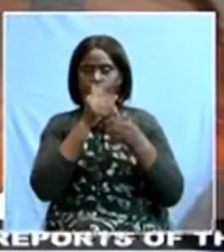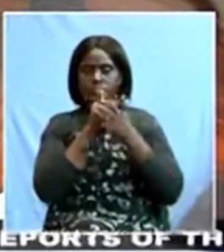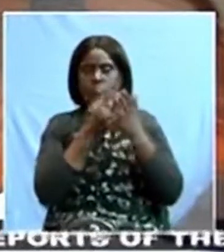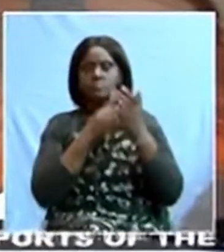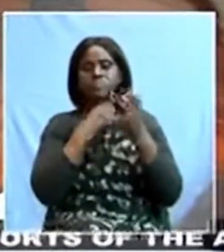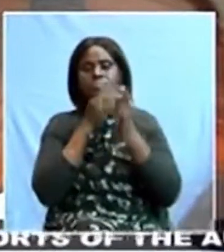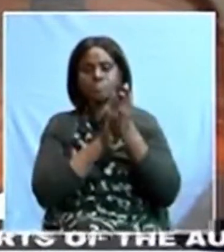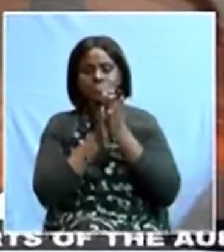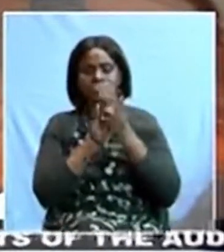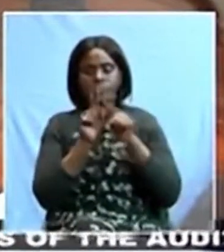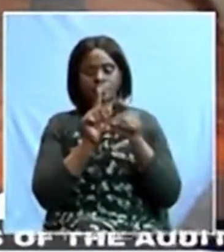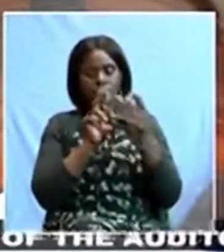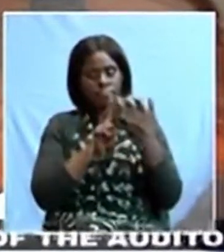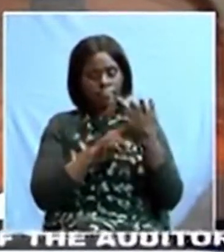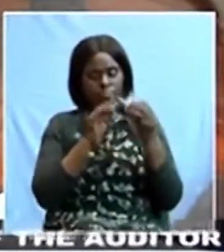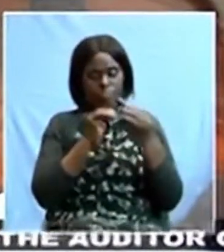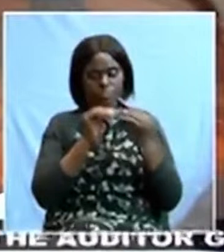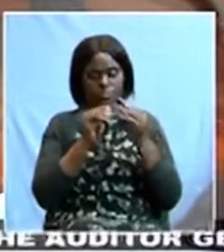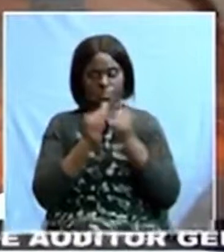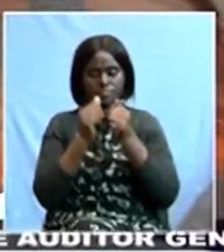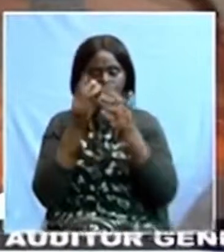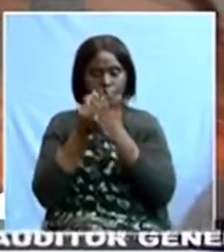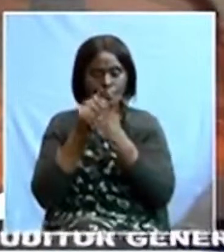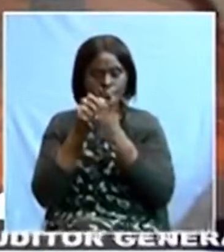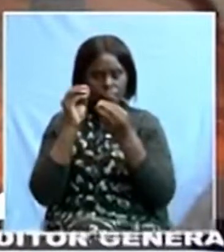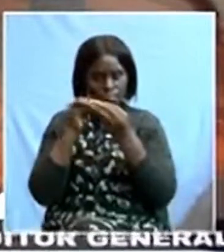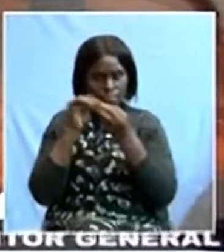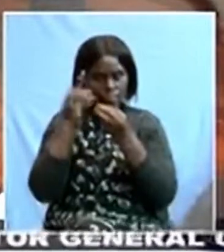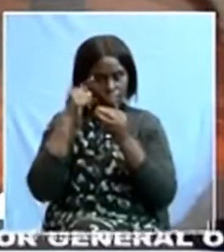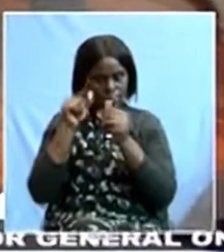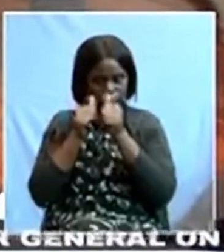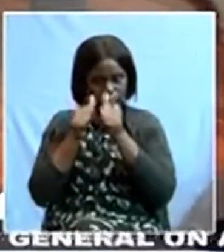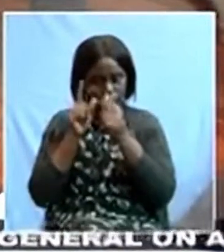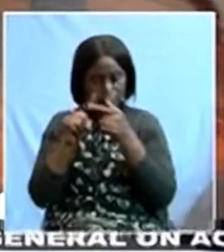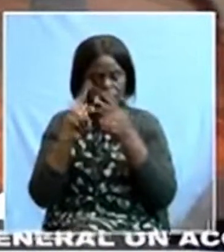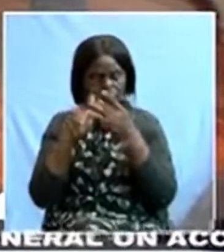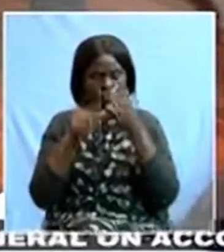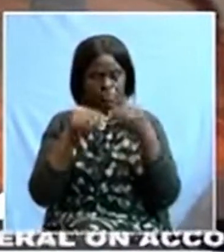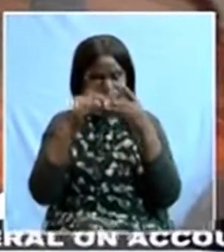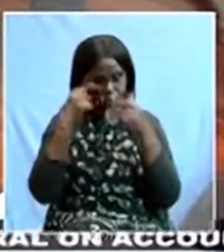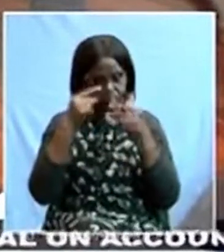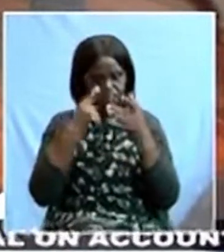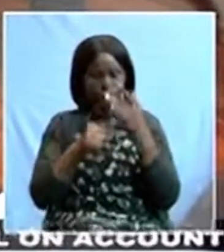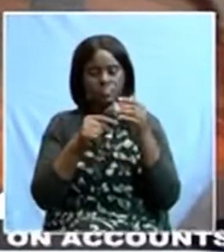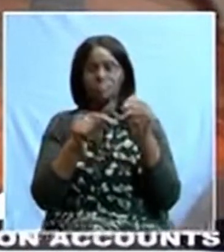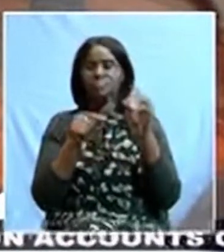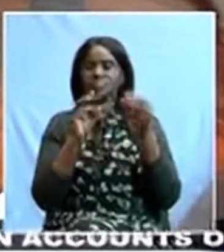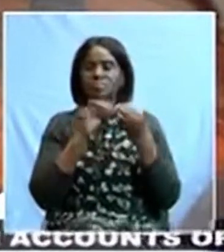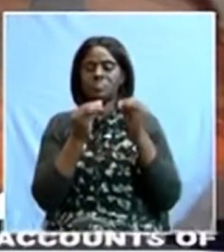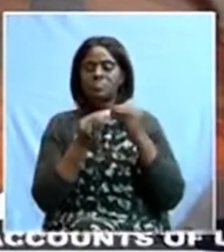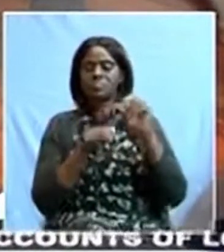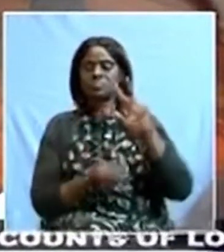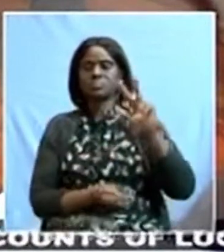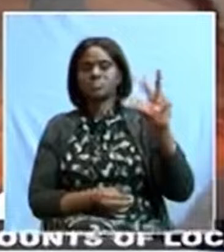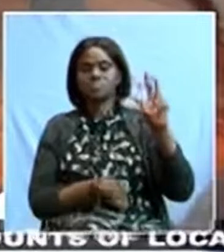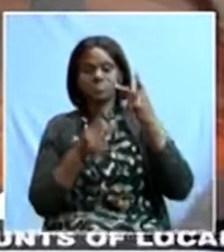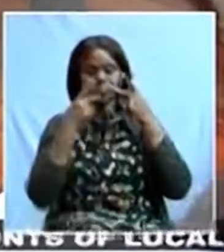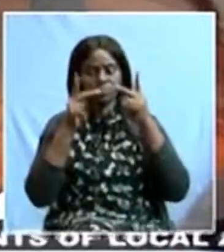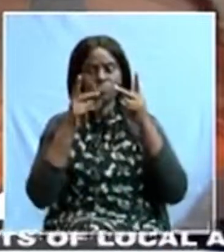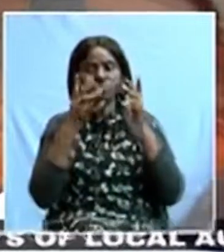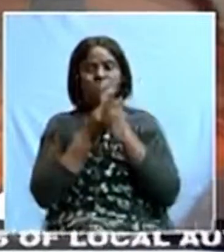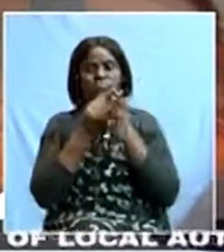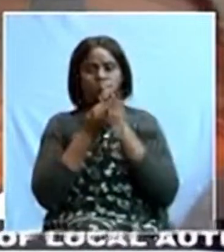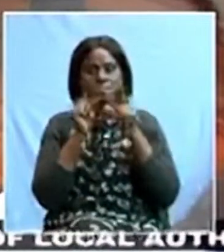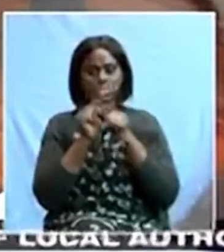earned is reported and accounted for in accordance with the provisions of Section 33 of the Public